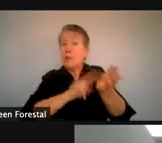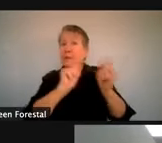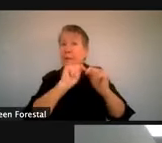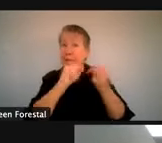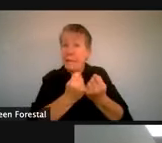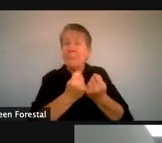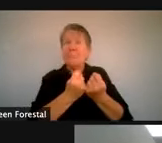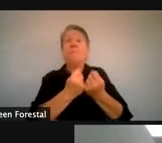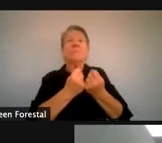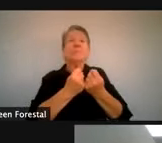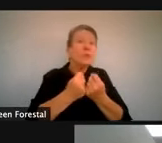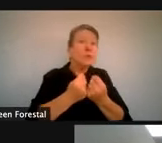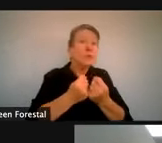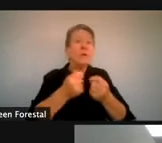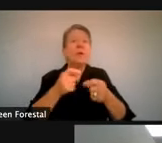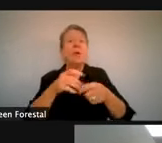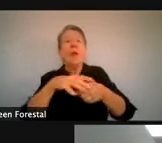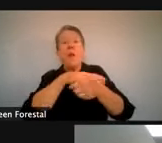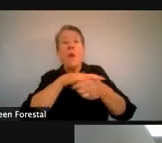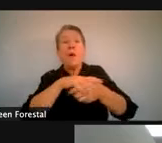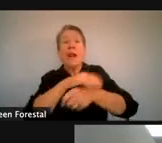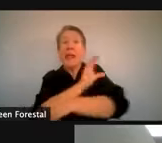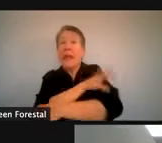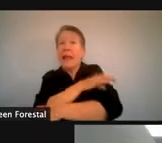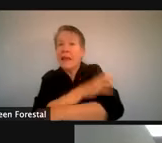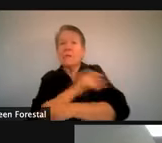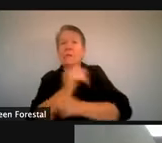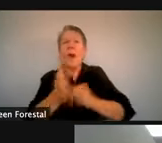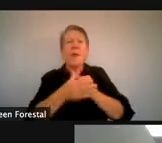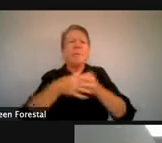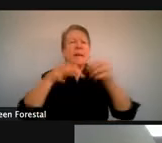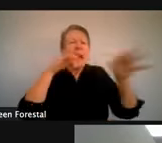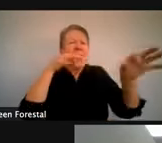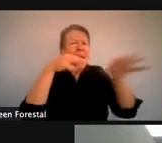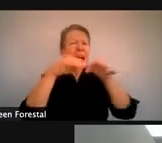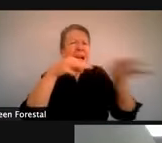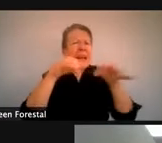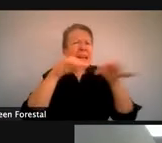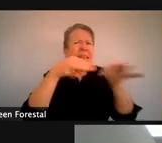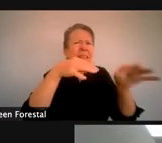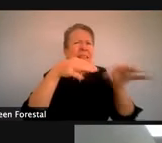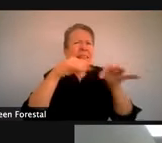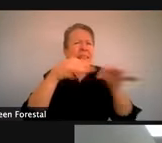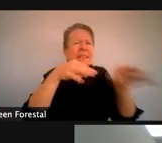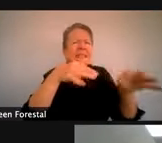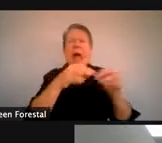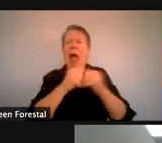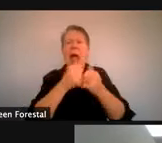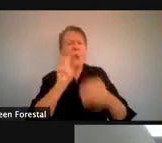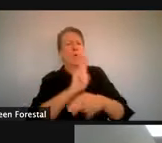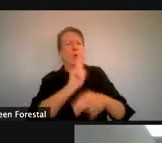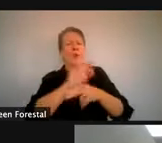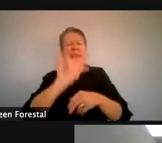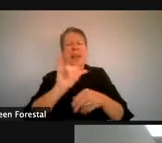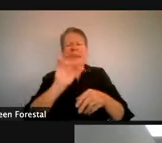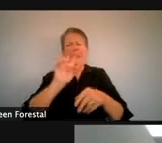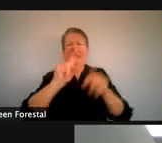train them on the BinaxNOW Now rapid testing process. ComEd in Lakewood